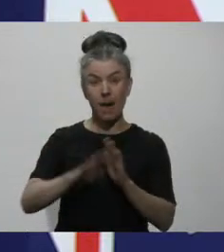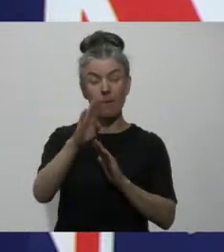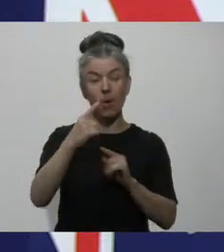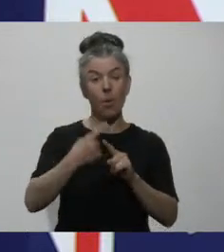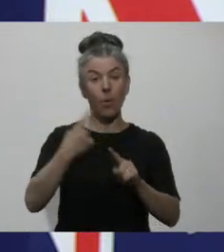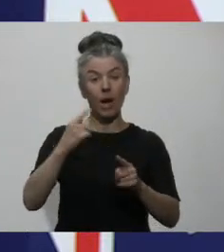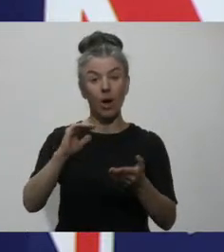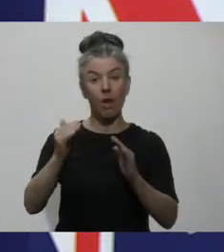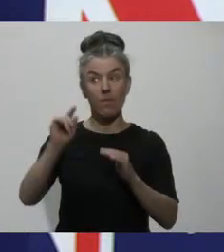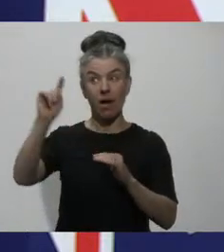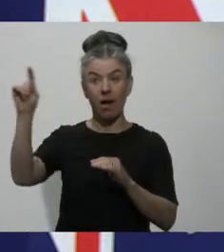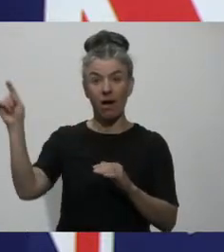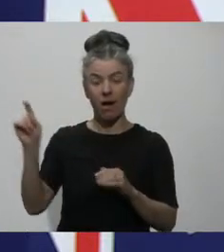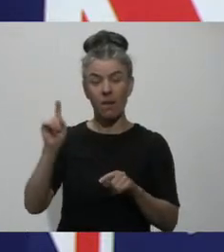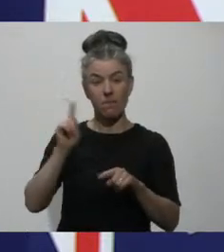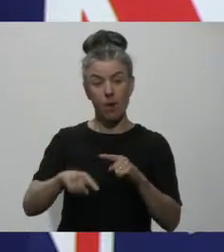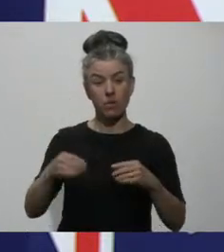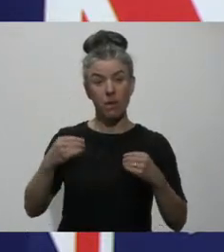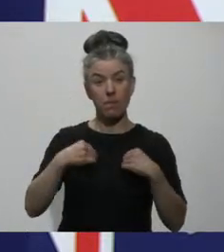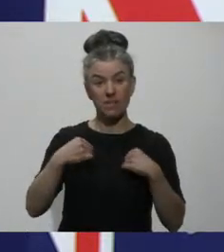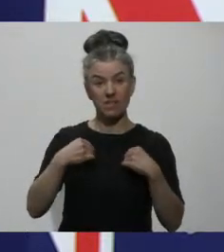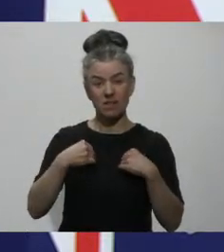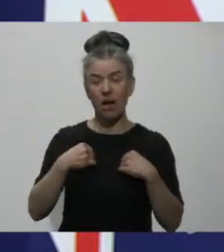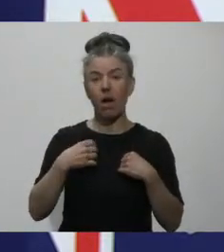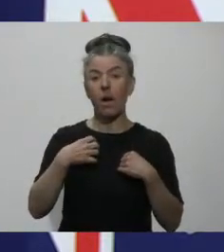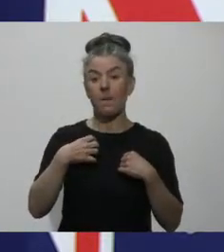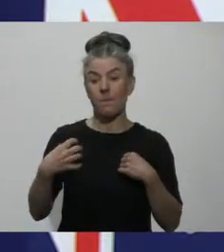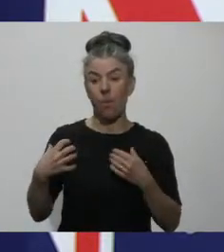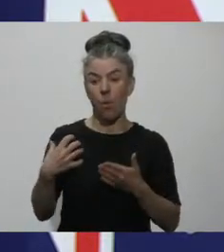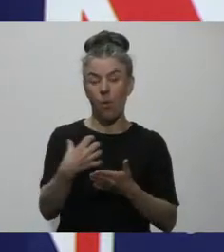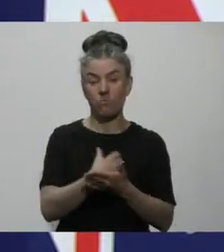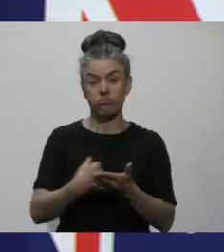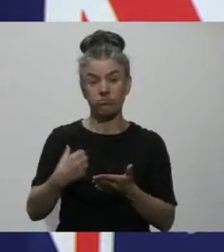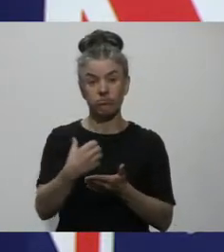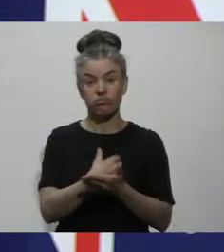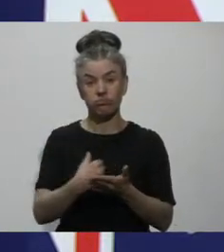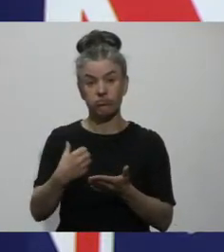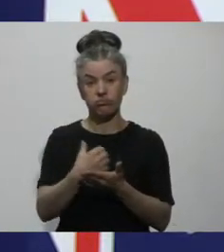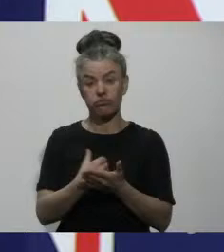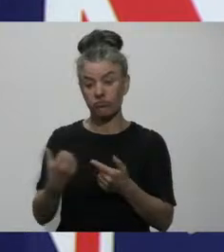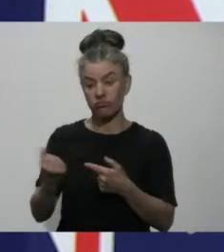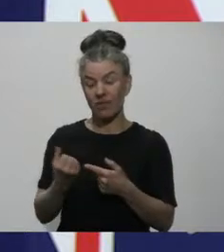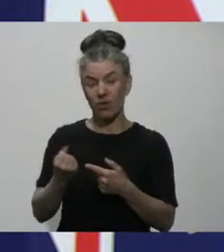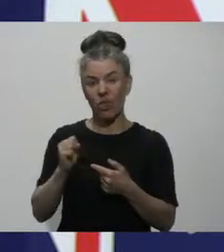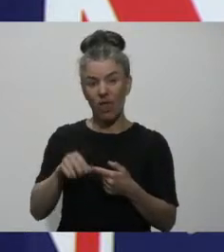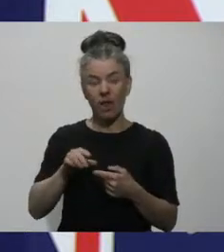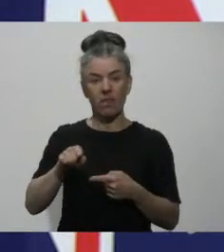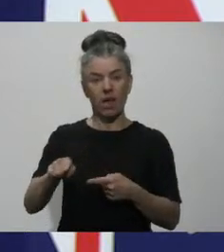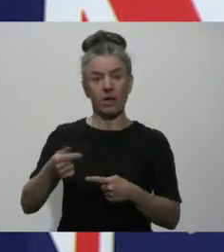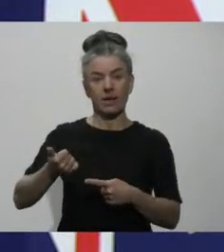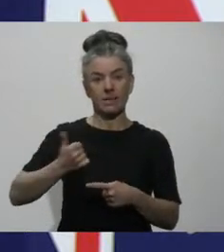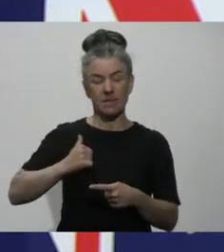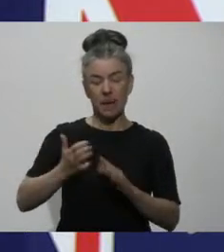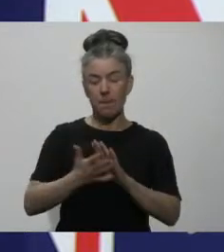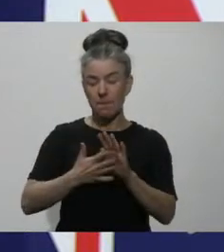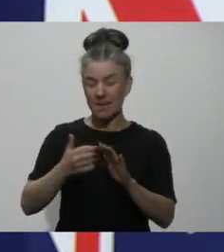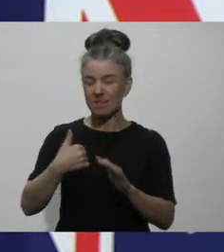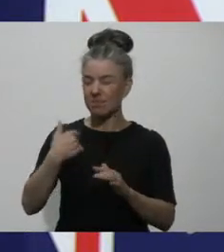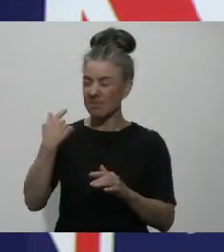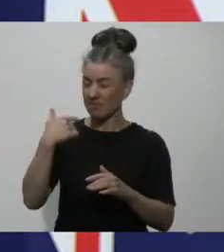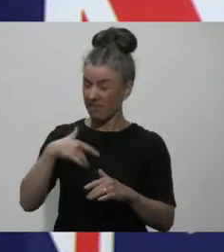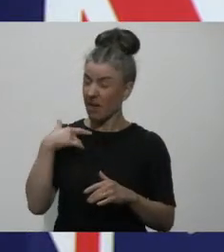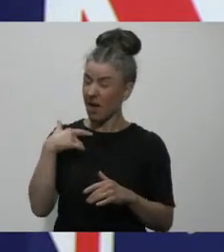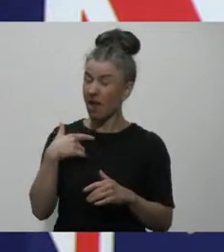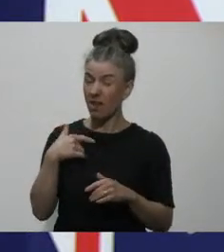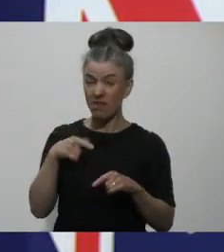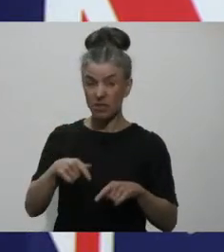most businesses were finding that they were generating more revenue than they thought they would, all gives me the confidence that we can do the scheme this way. But I